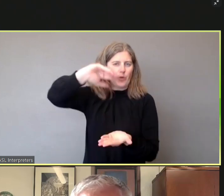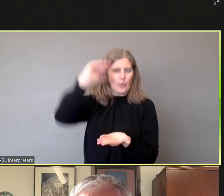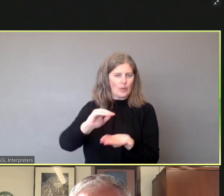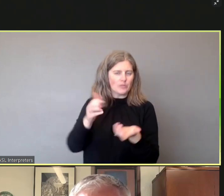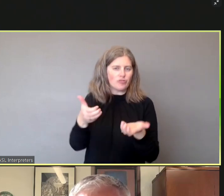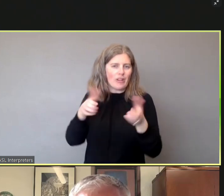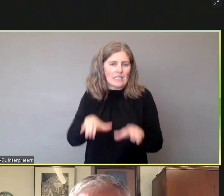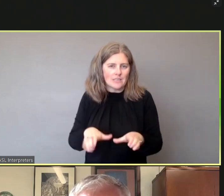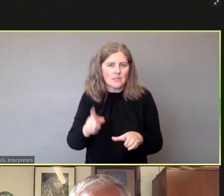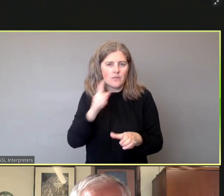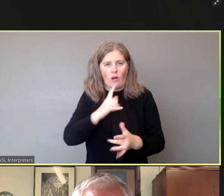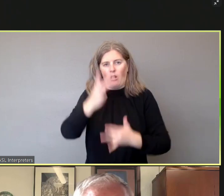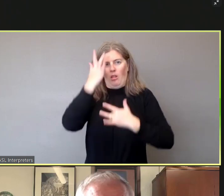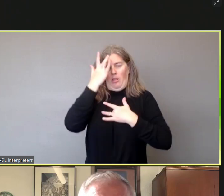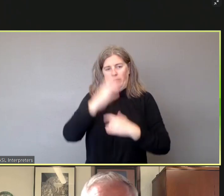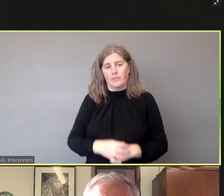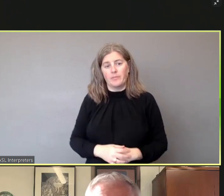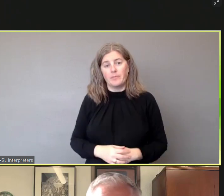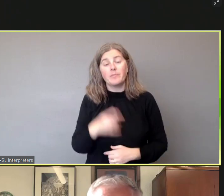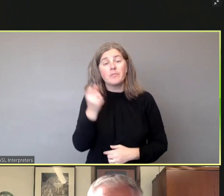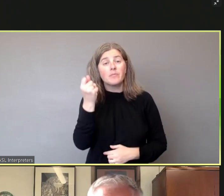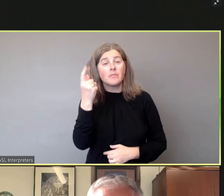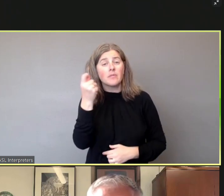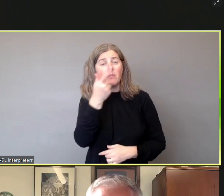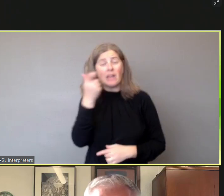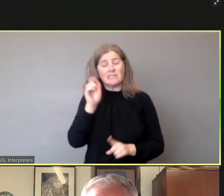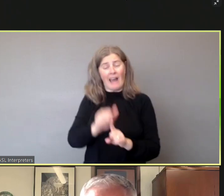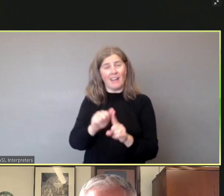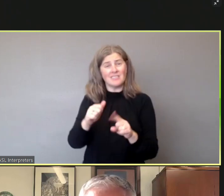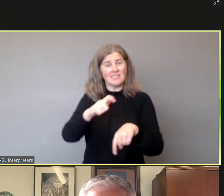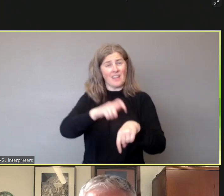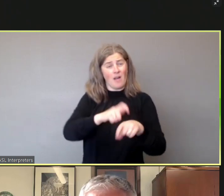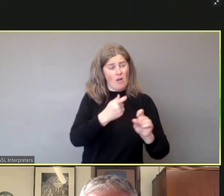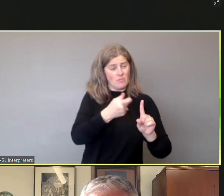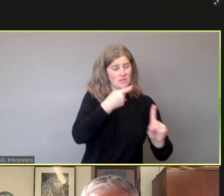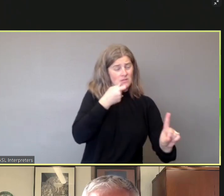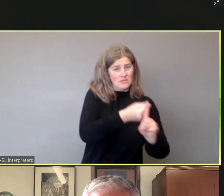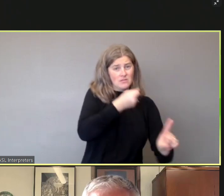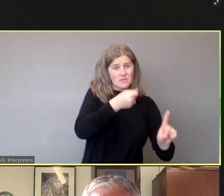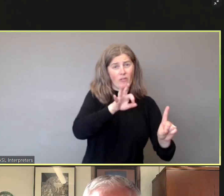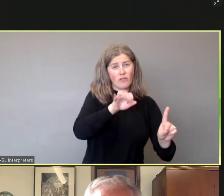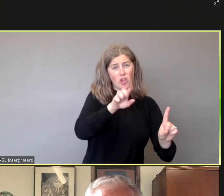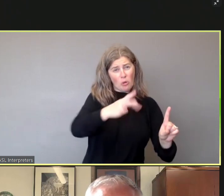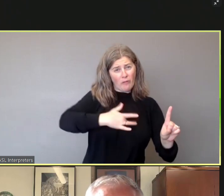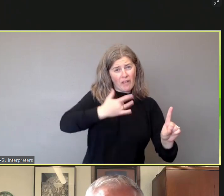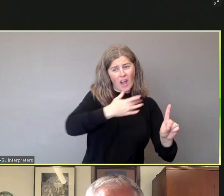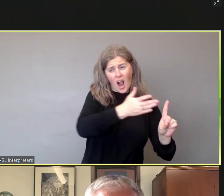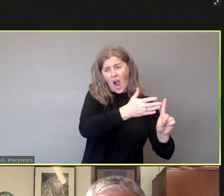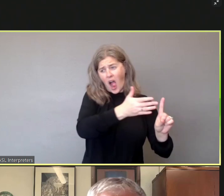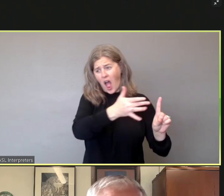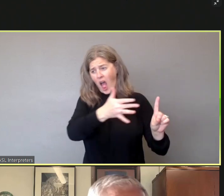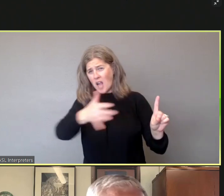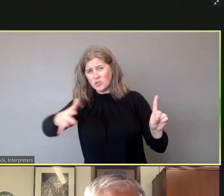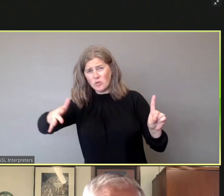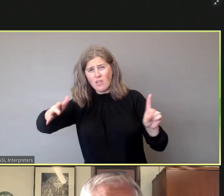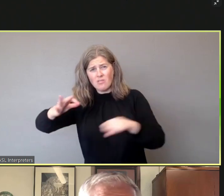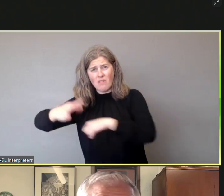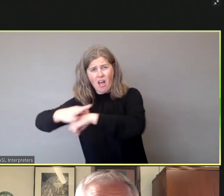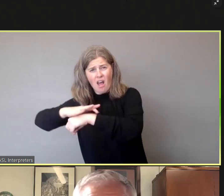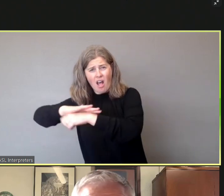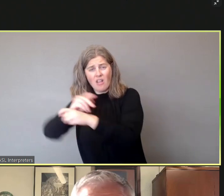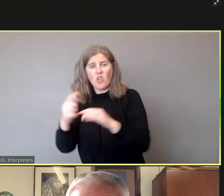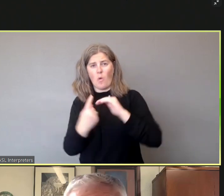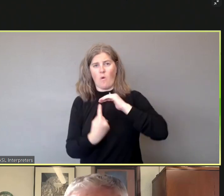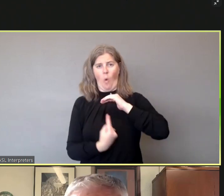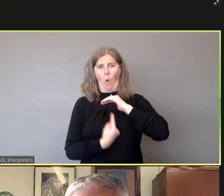can involve. Because of the long recovery time from the start of the flu to the crossing over the viruses, people will be quarantined